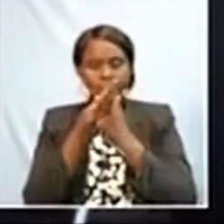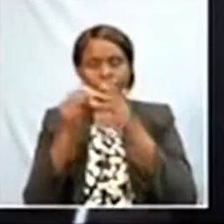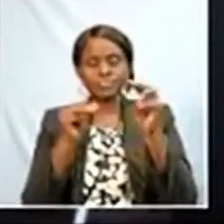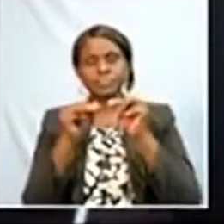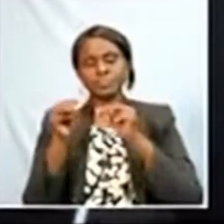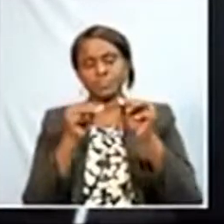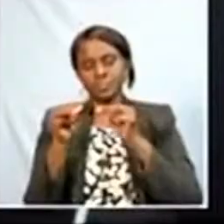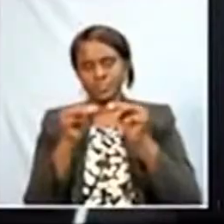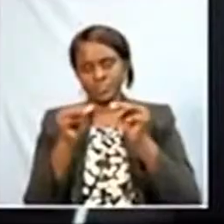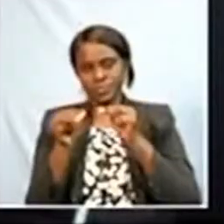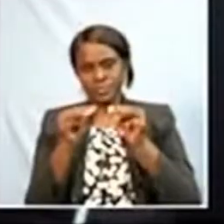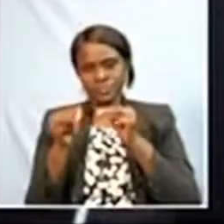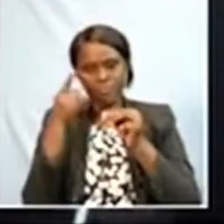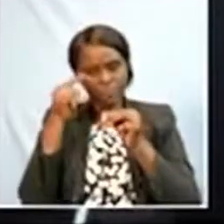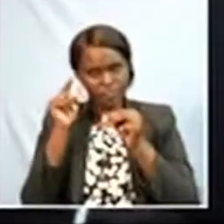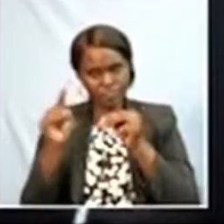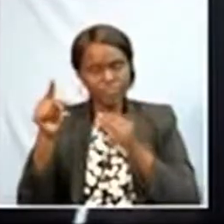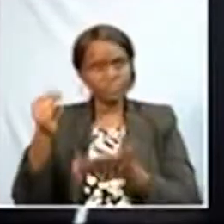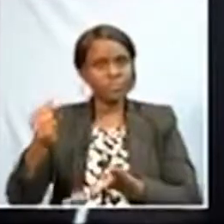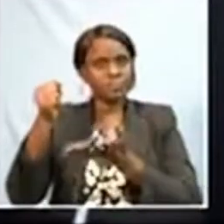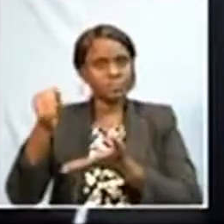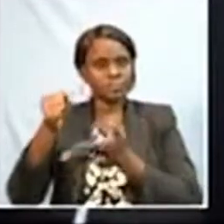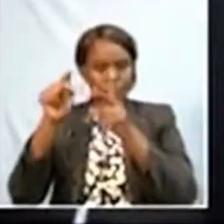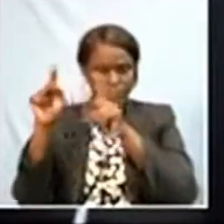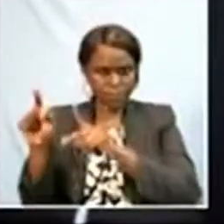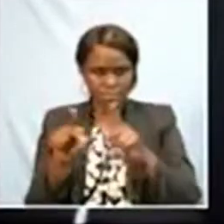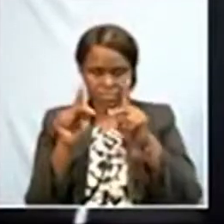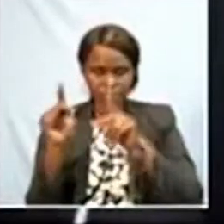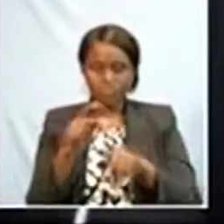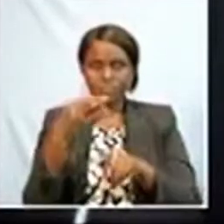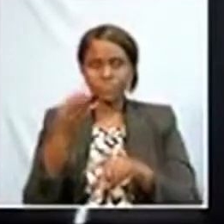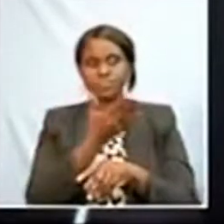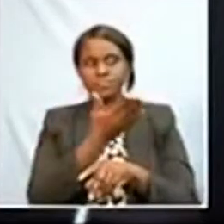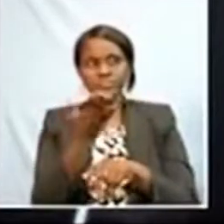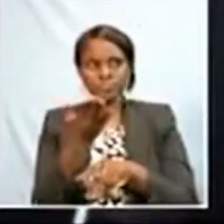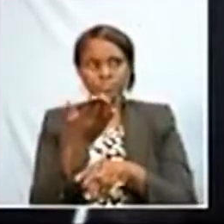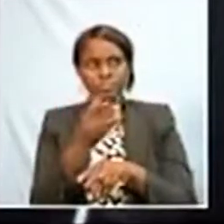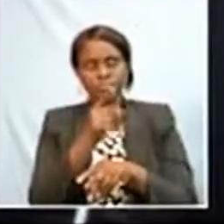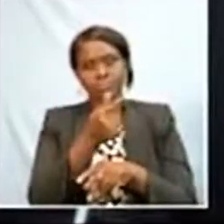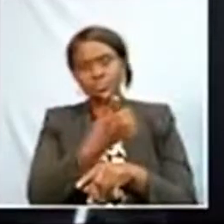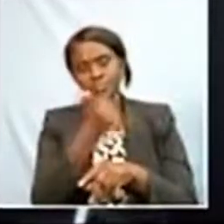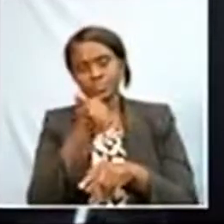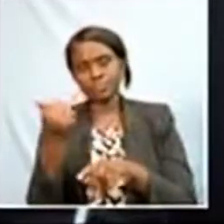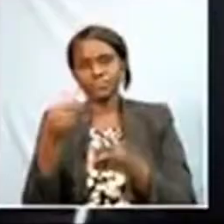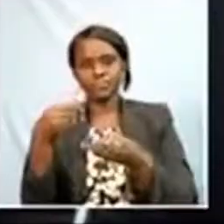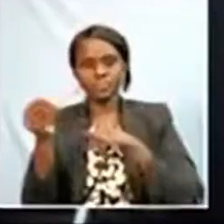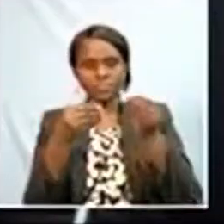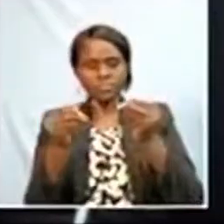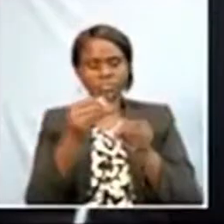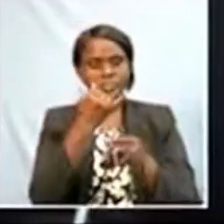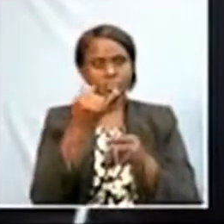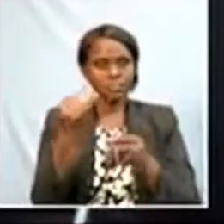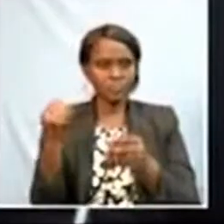management for budget performance of any expenditure item